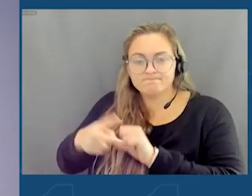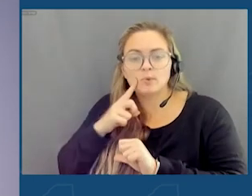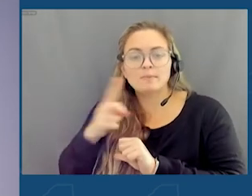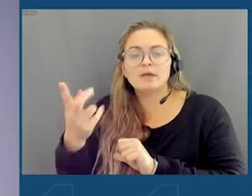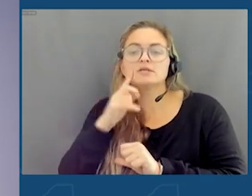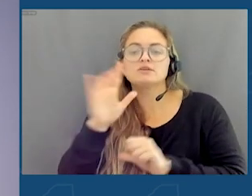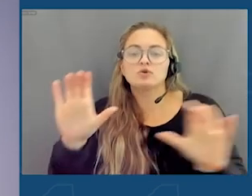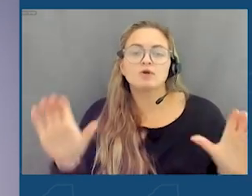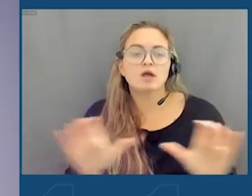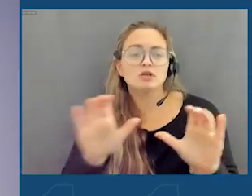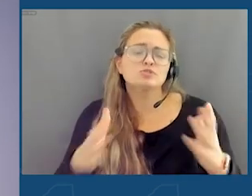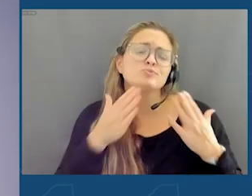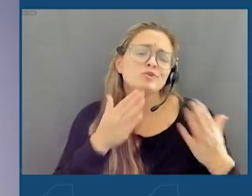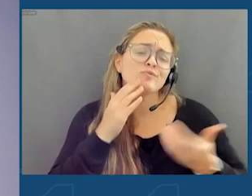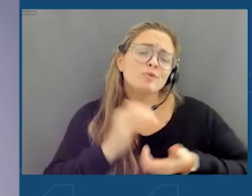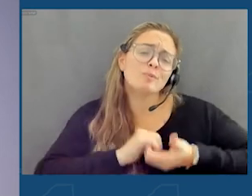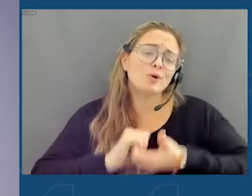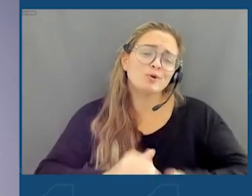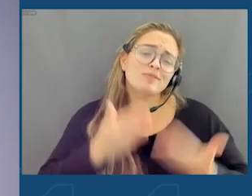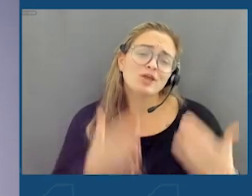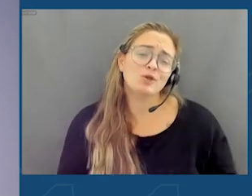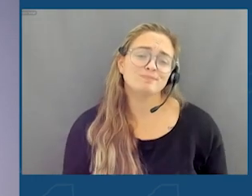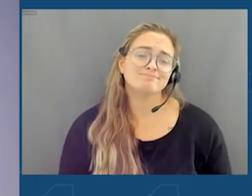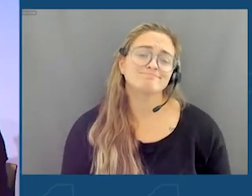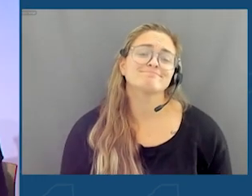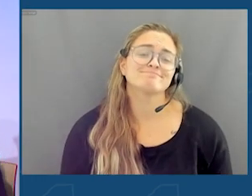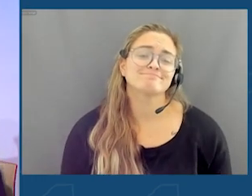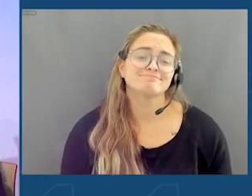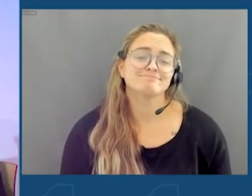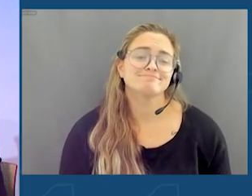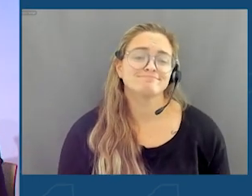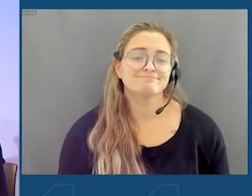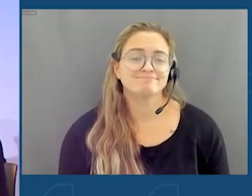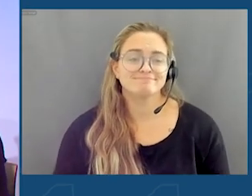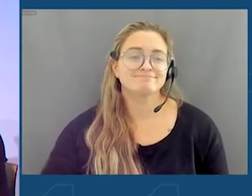We're very grateful to be your partner. Thank you.